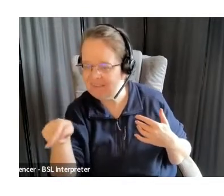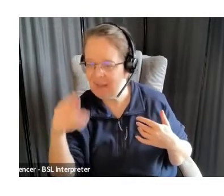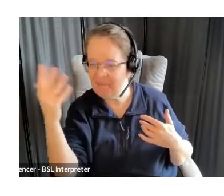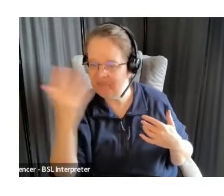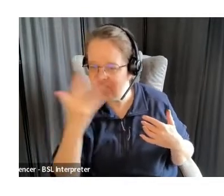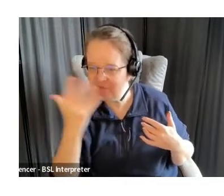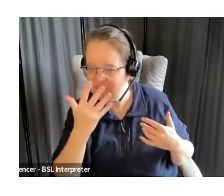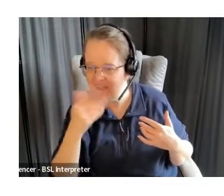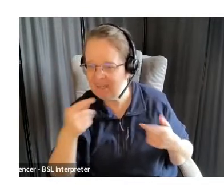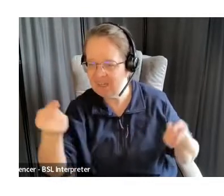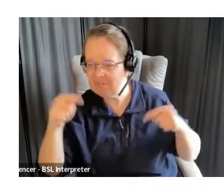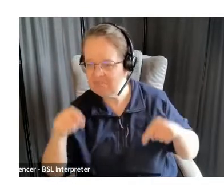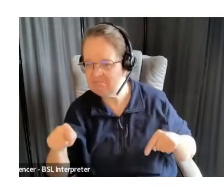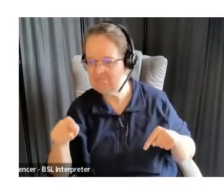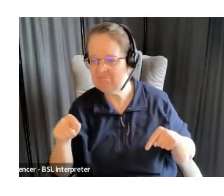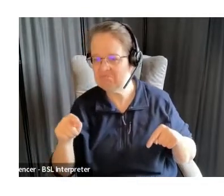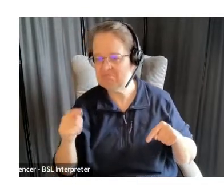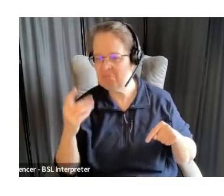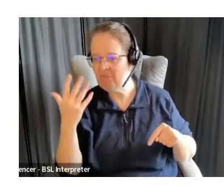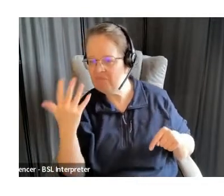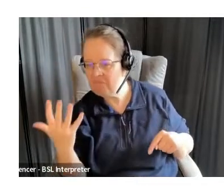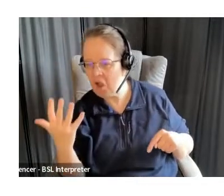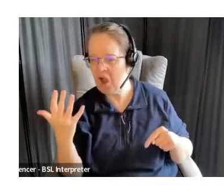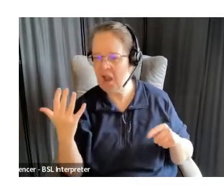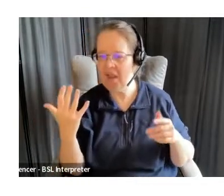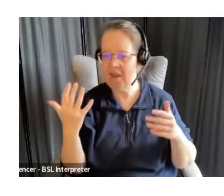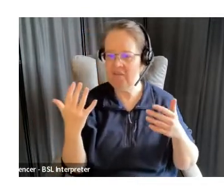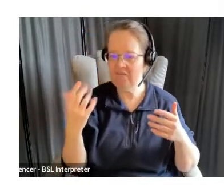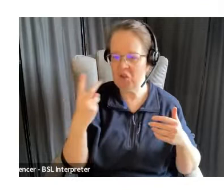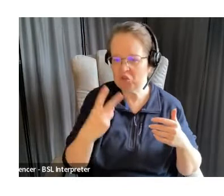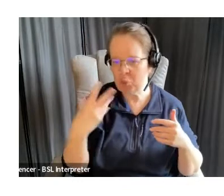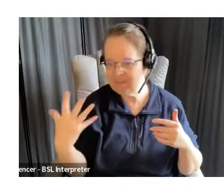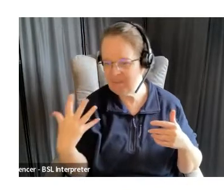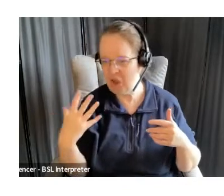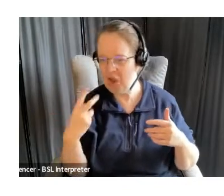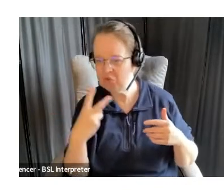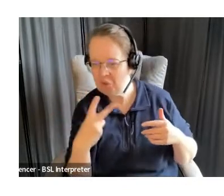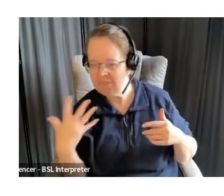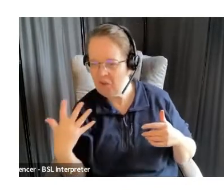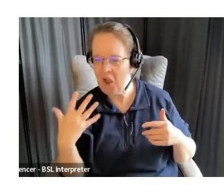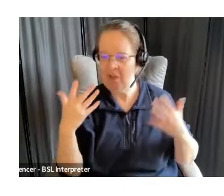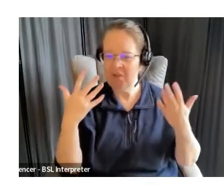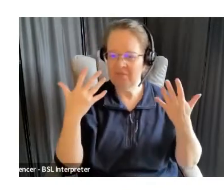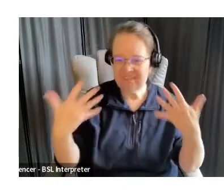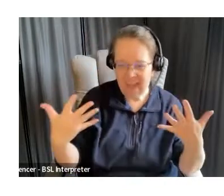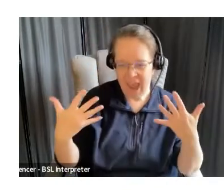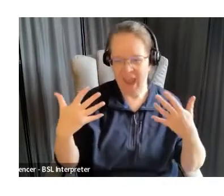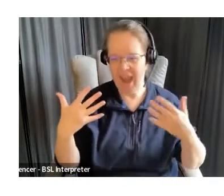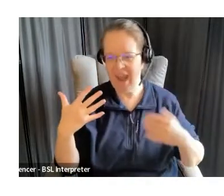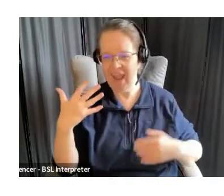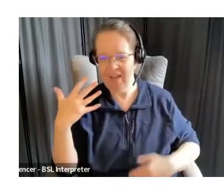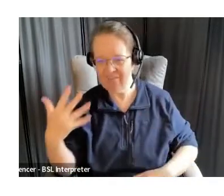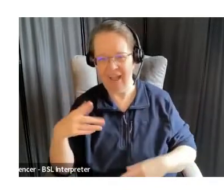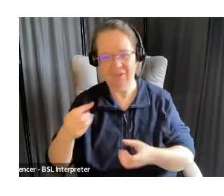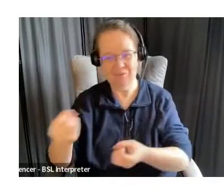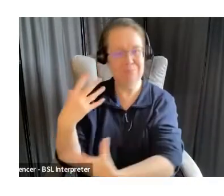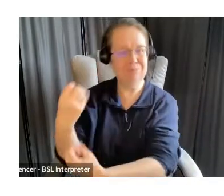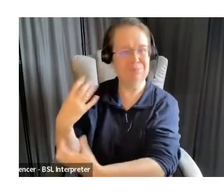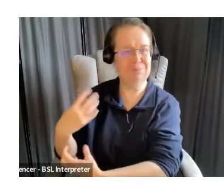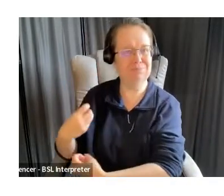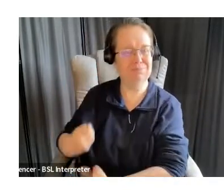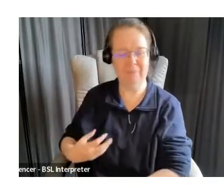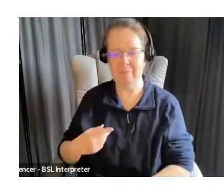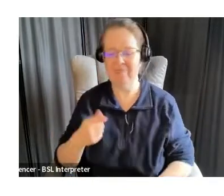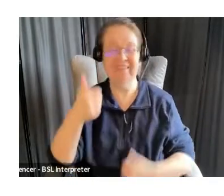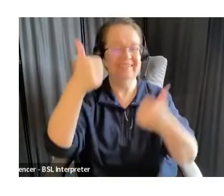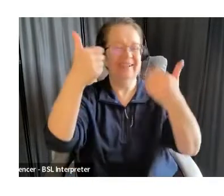person 50, 15. Yeah. 5, 25, 25, getting quite a few.